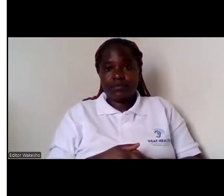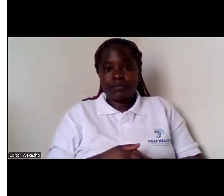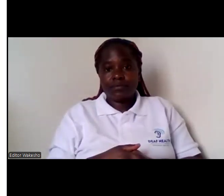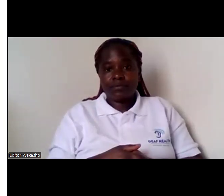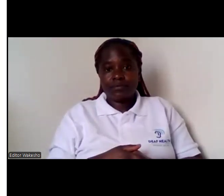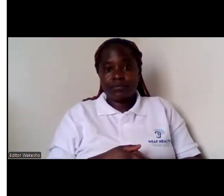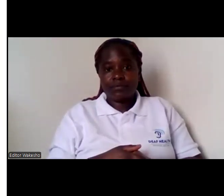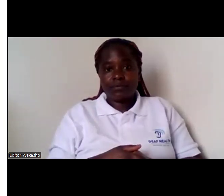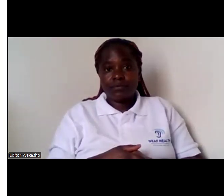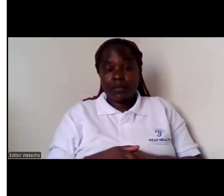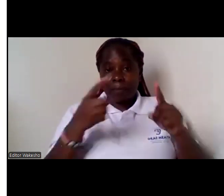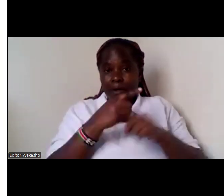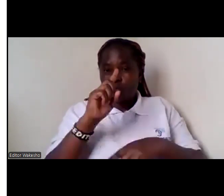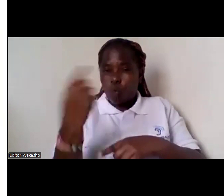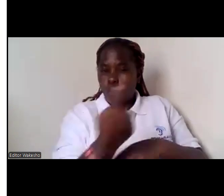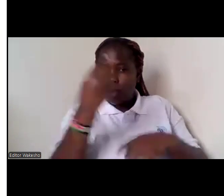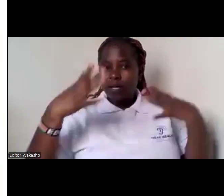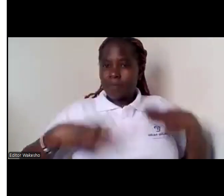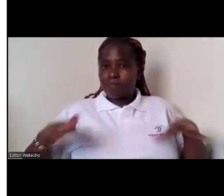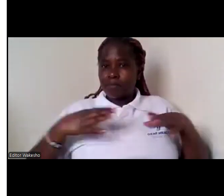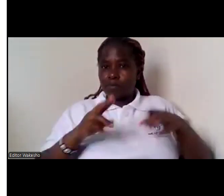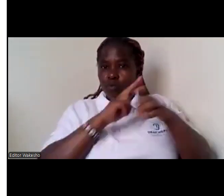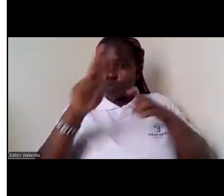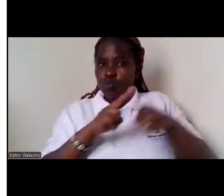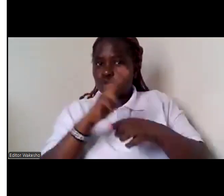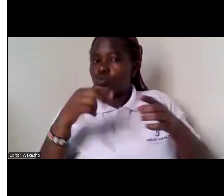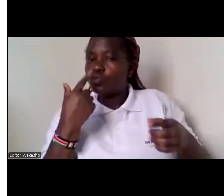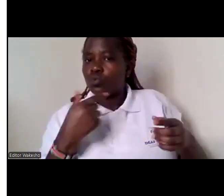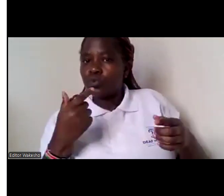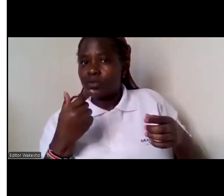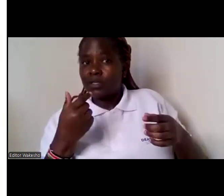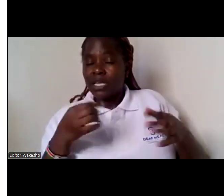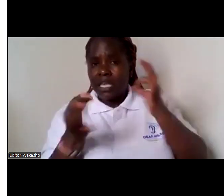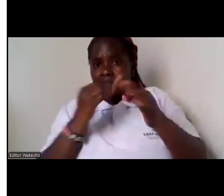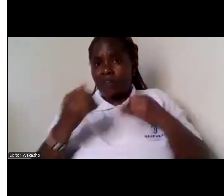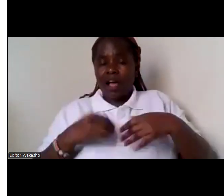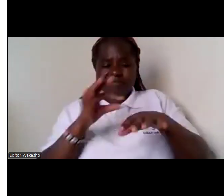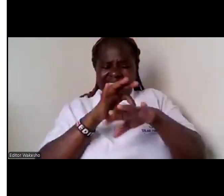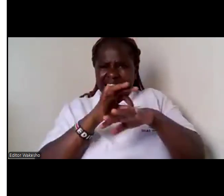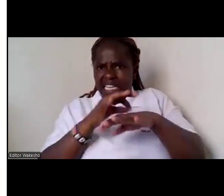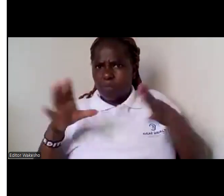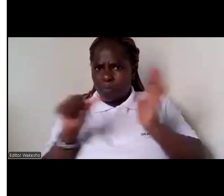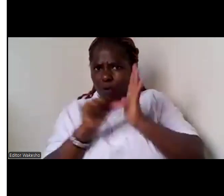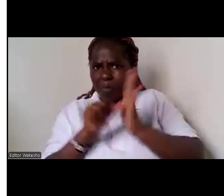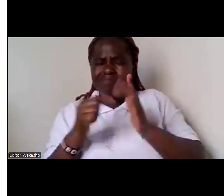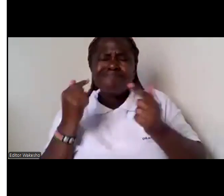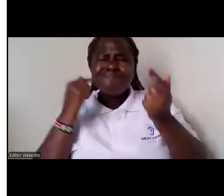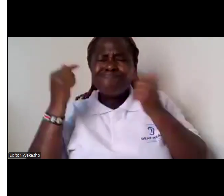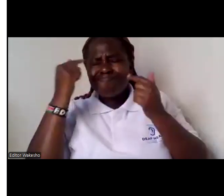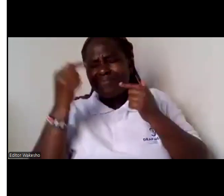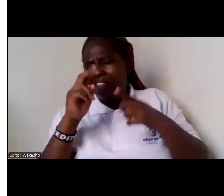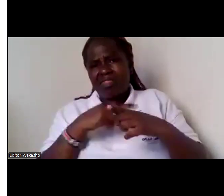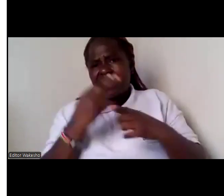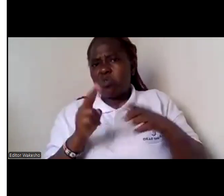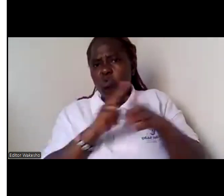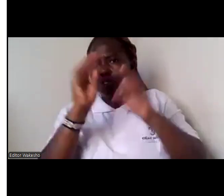the only people maybe who I know also don't use it are maybe people who have any skin conditions like eczema. So, of course, one thing a doctor will ask you,